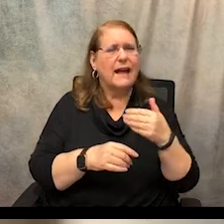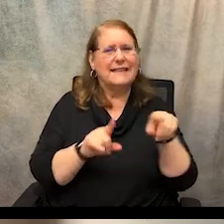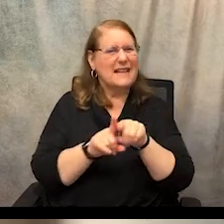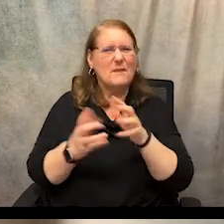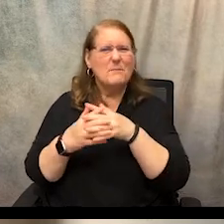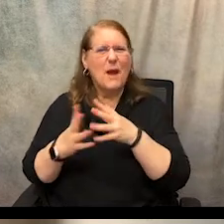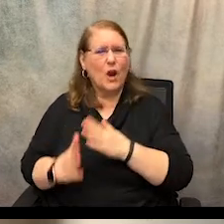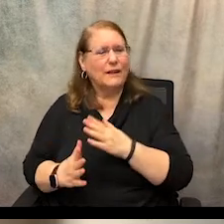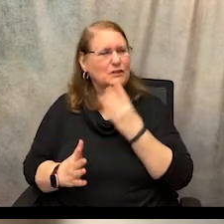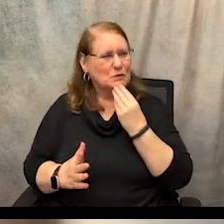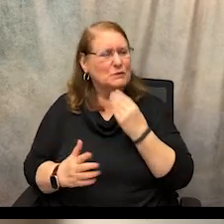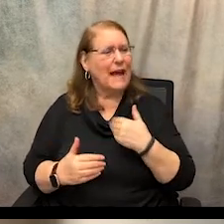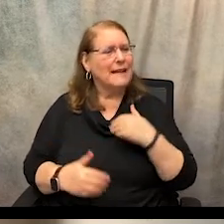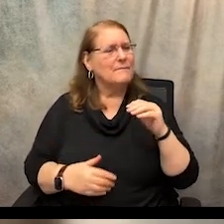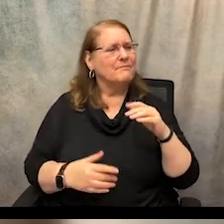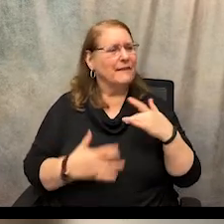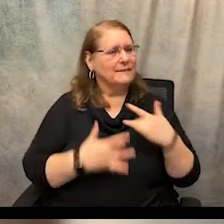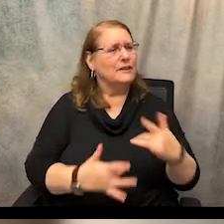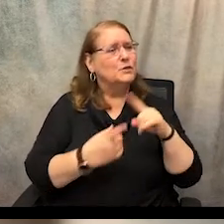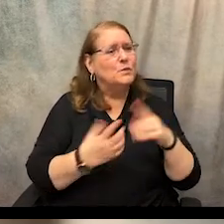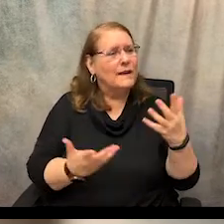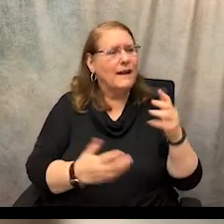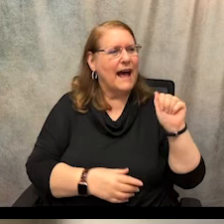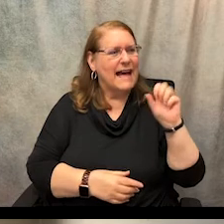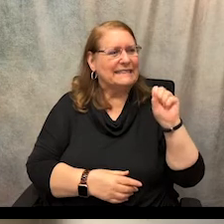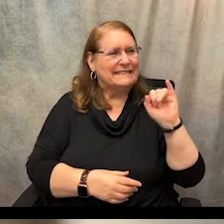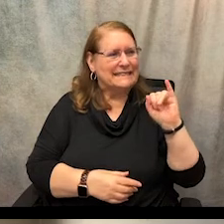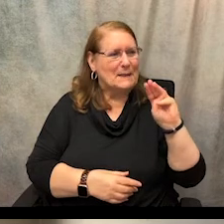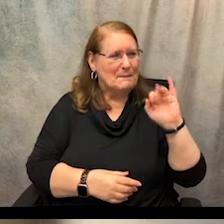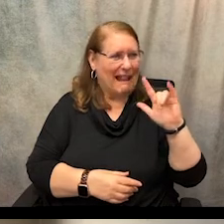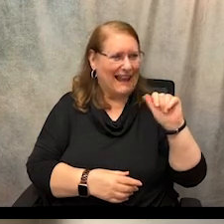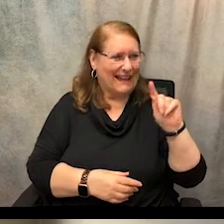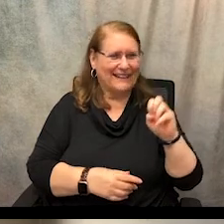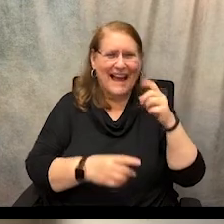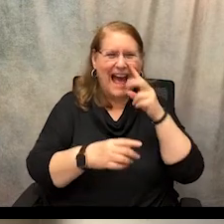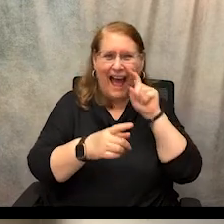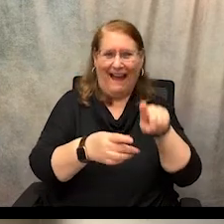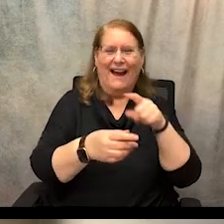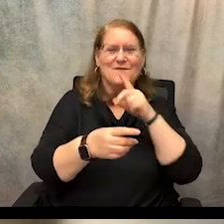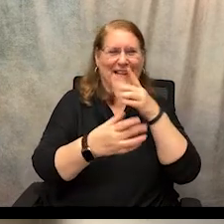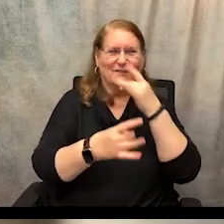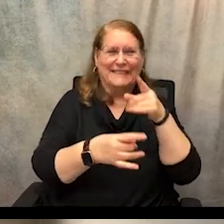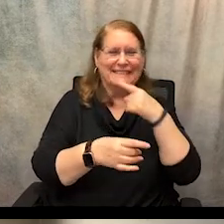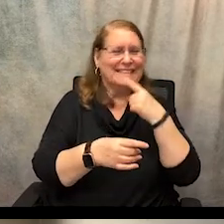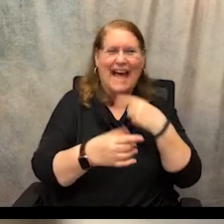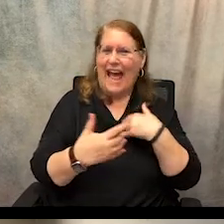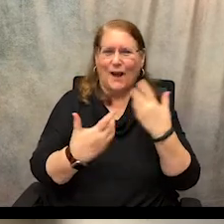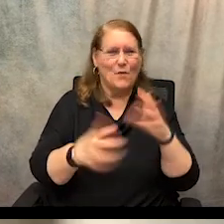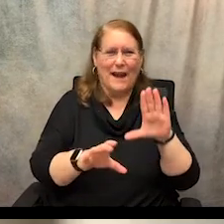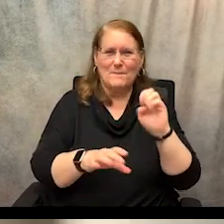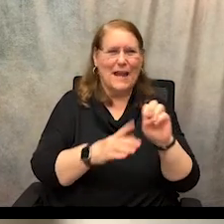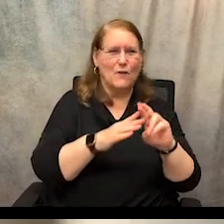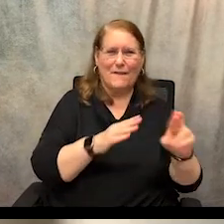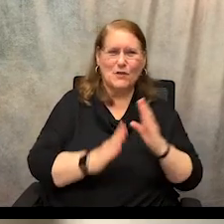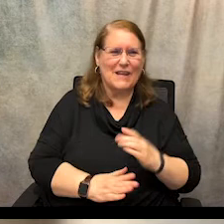assimilationist tendency. It's very poignant when he says, "I wanted to be Canadian. I didn't want to be a refugee." So I'm curious. This